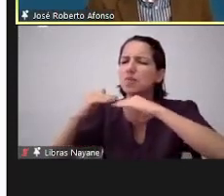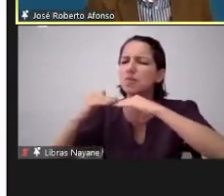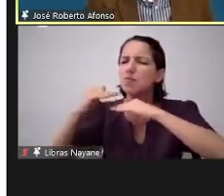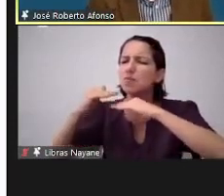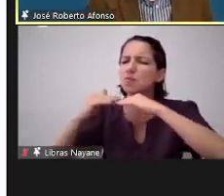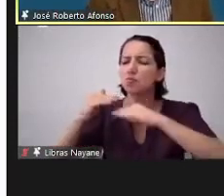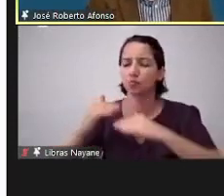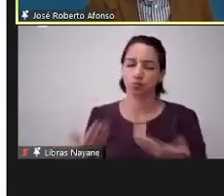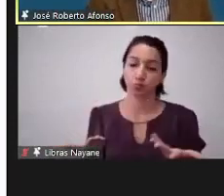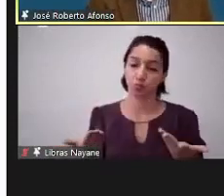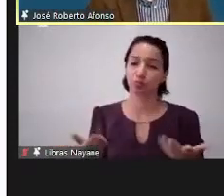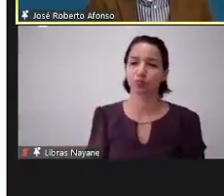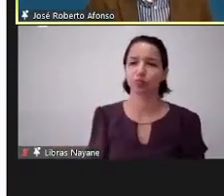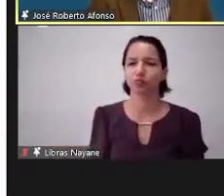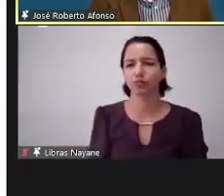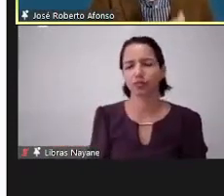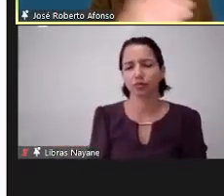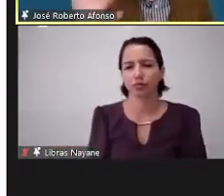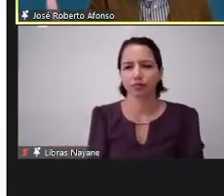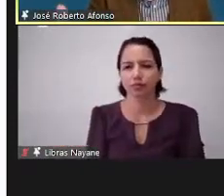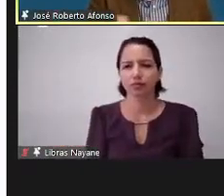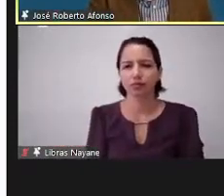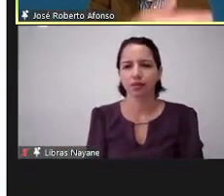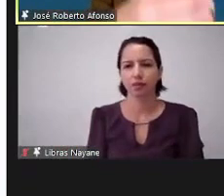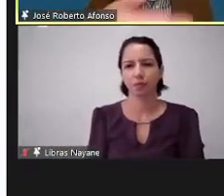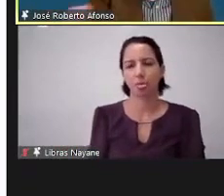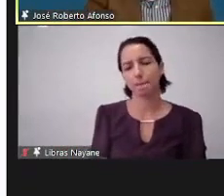entrepreneur, individual micro entrepreneur,